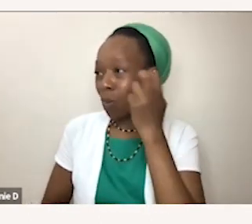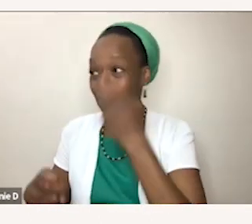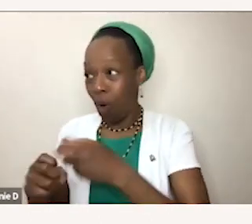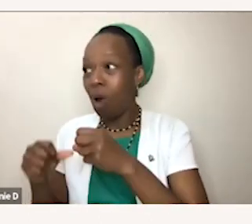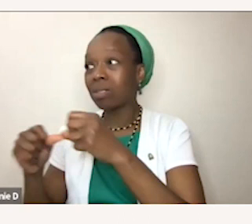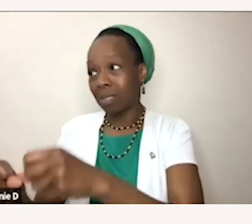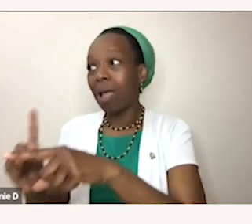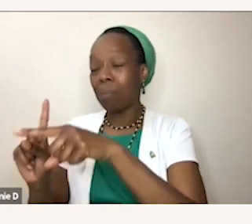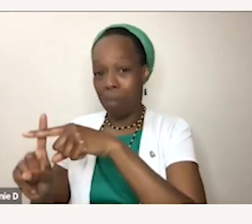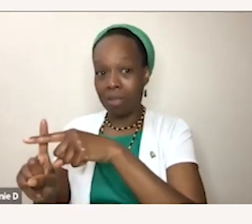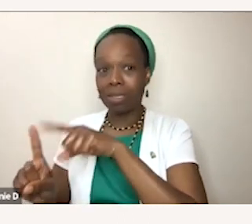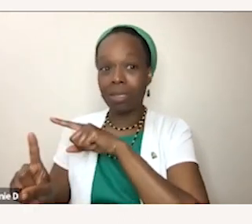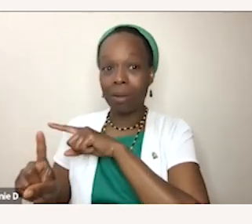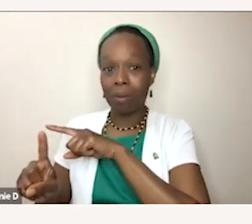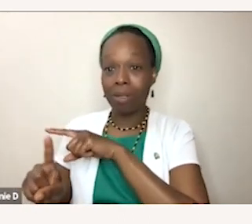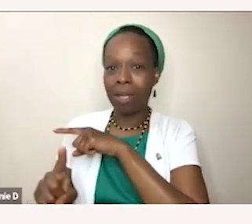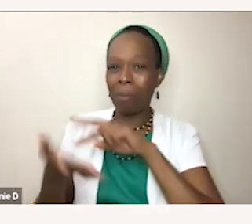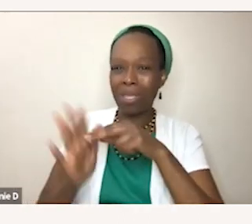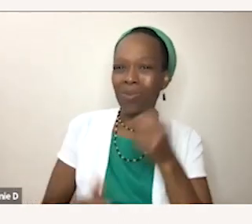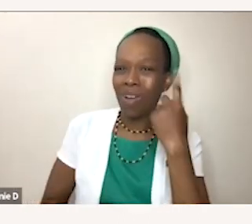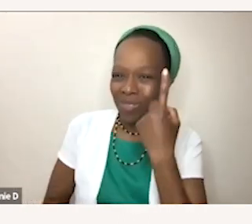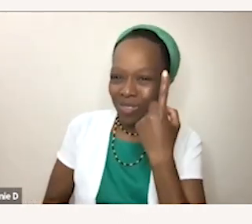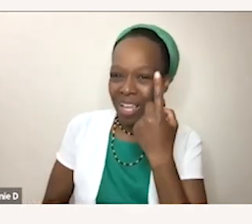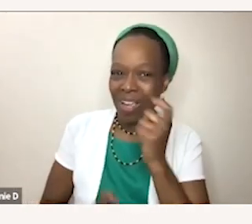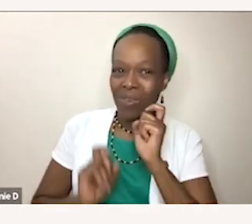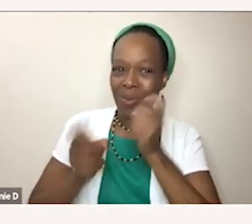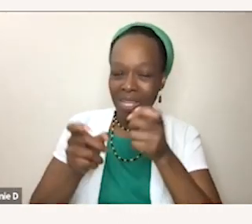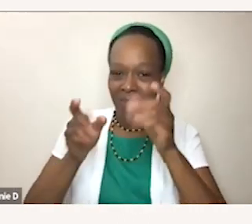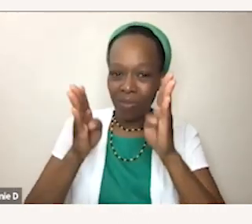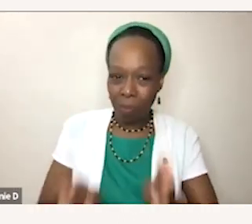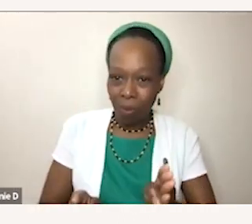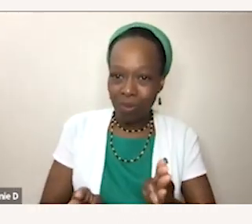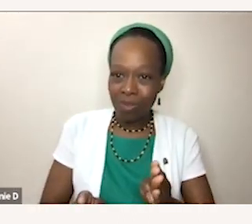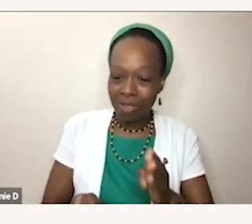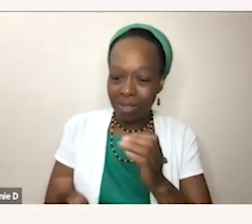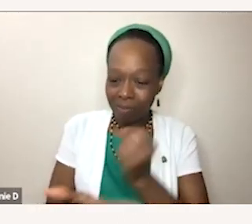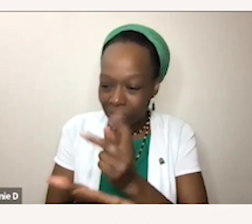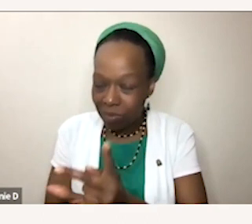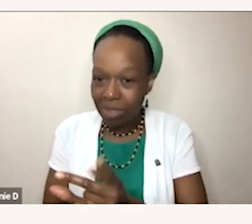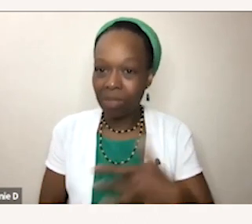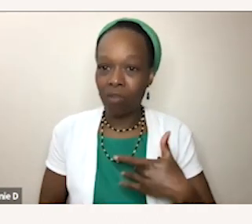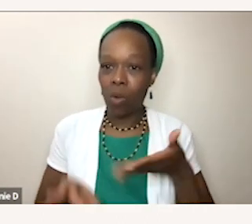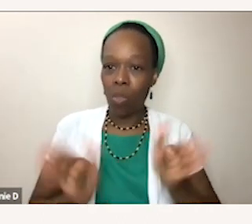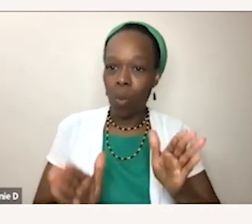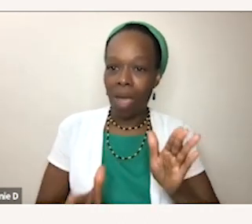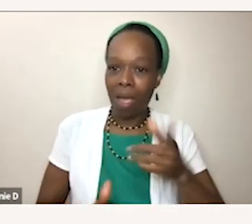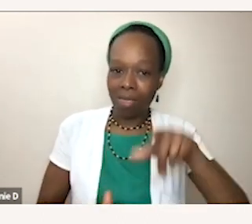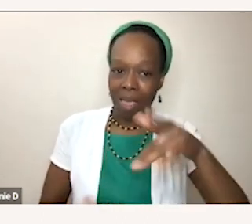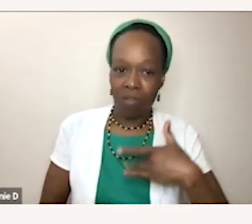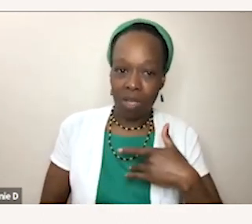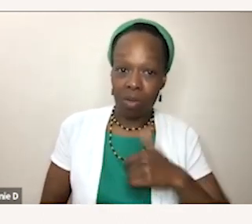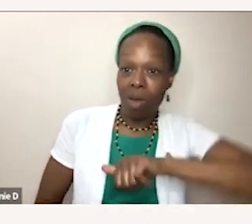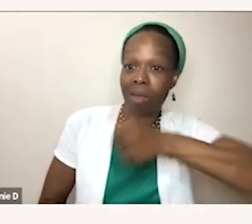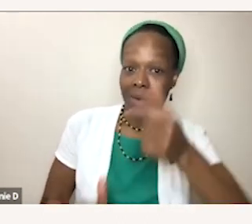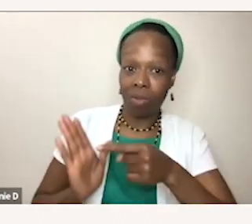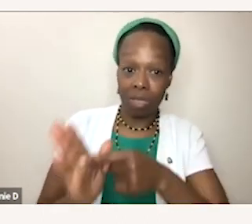now, like understanding, and that's actually giving that person the permission to feel the way that they're feeling. Another one